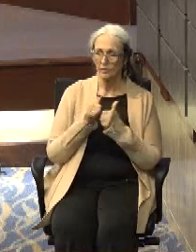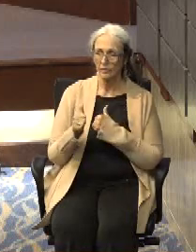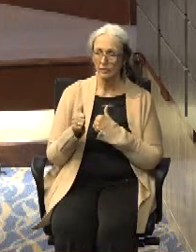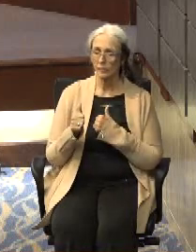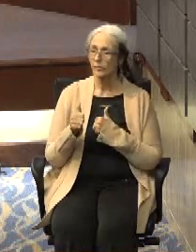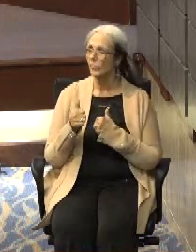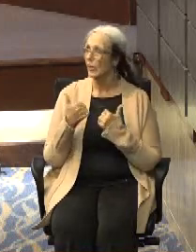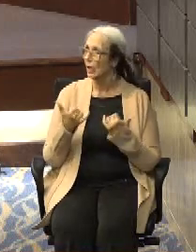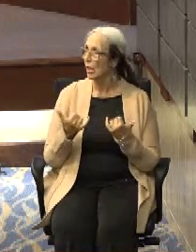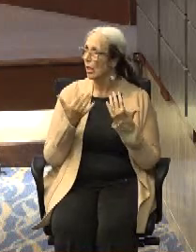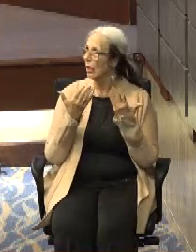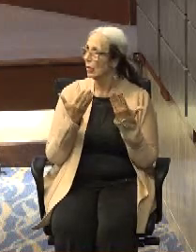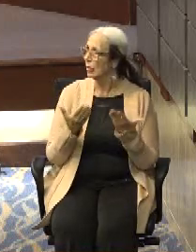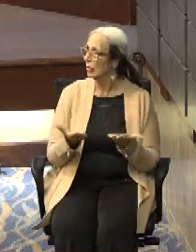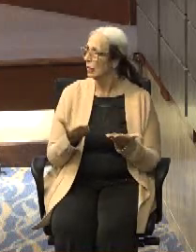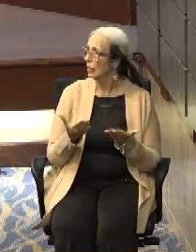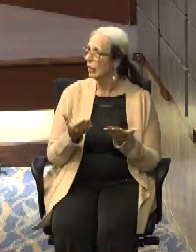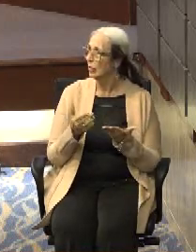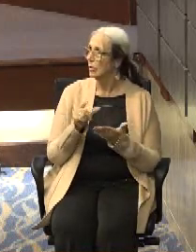I'll ask for a motion for resolution